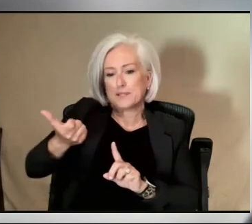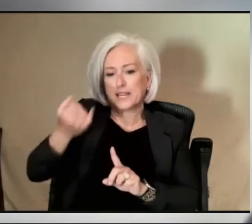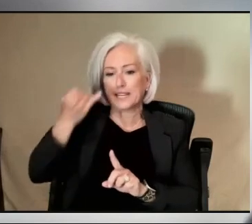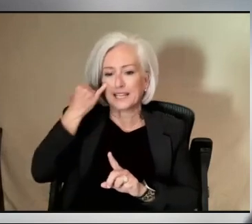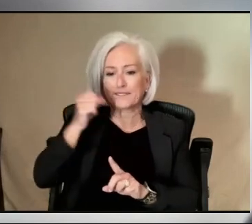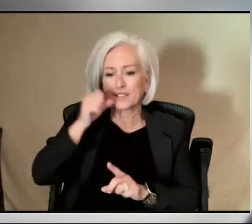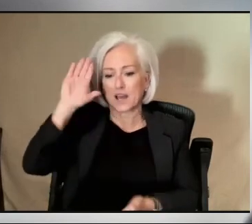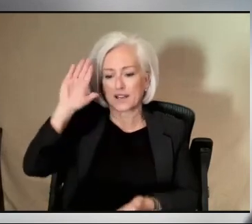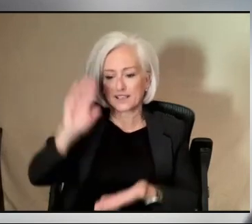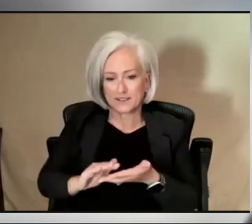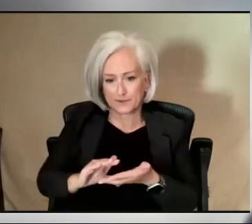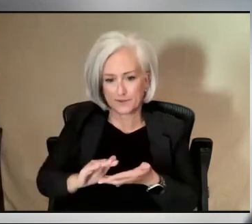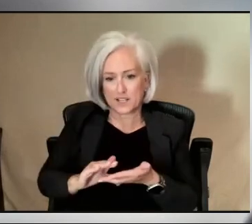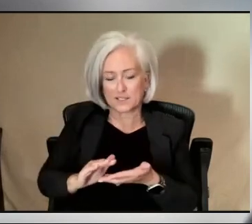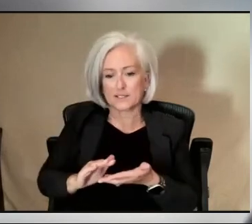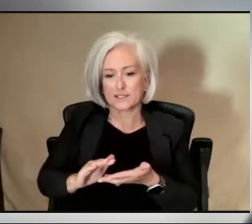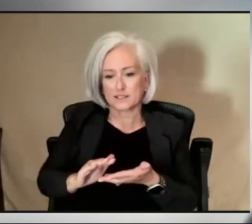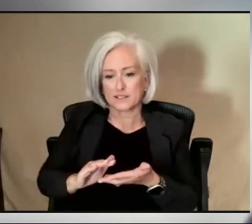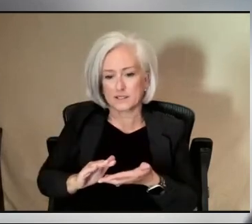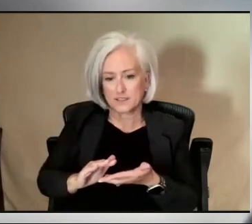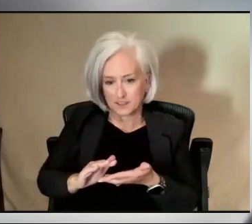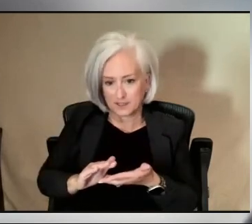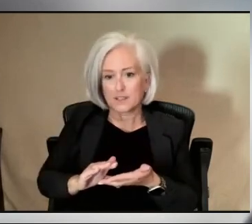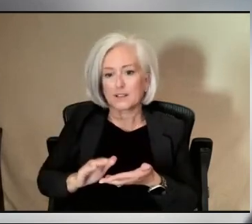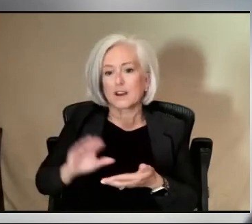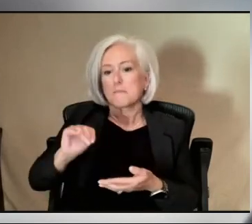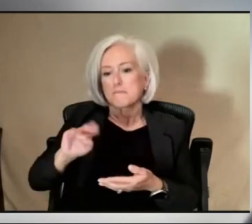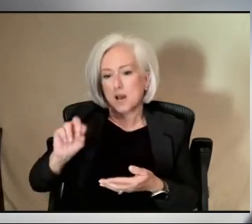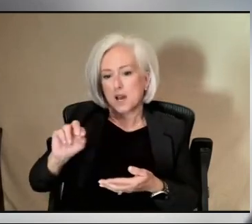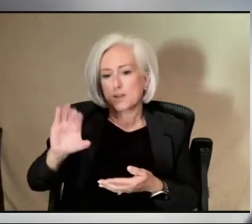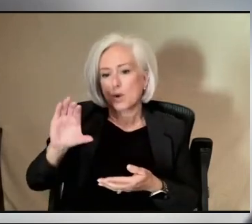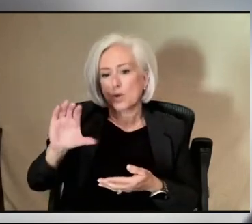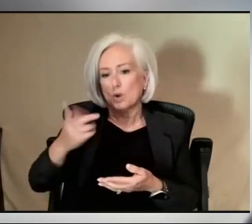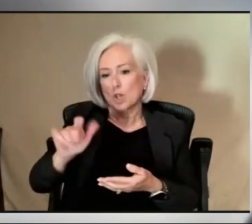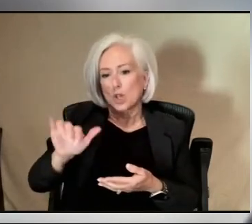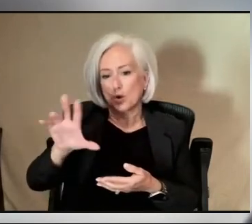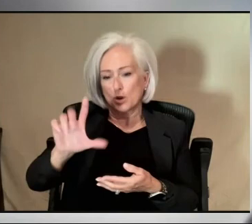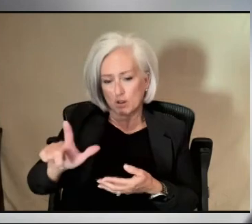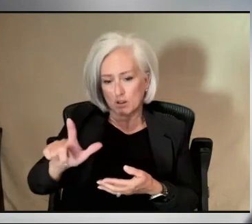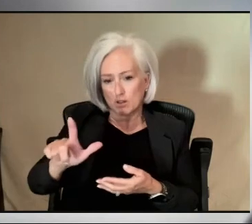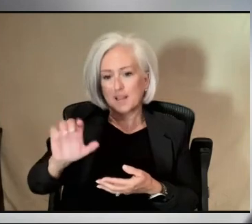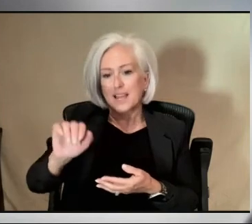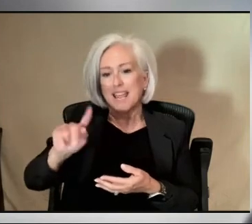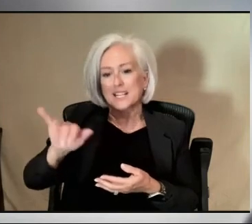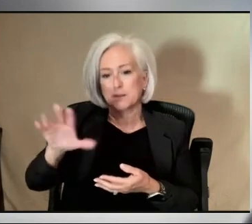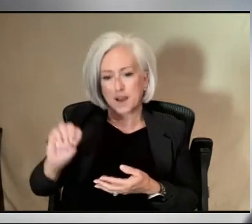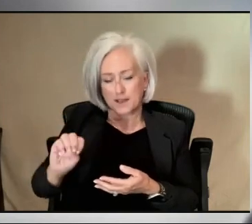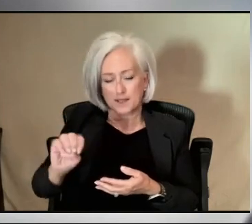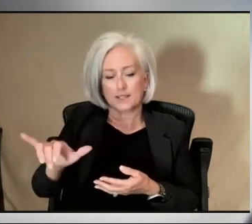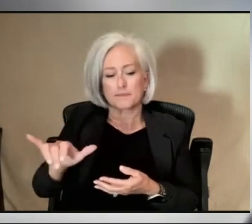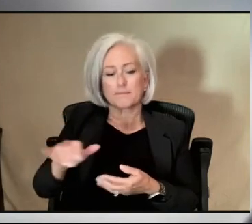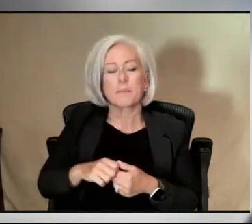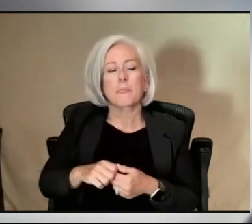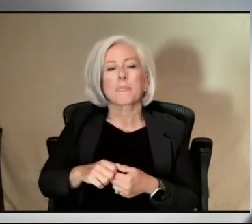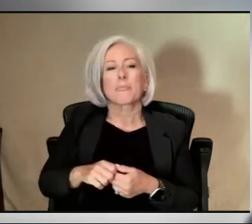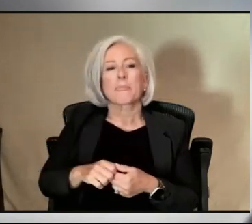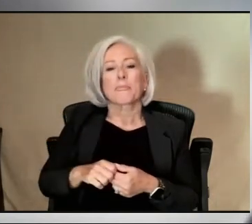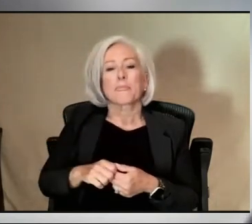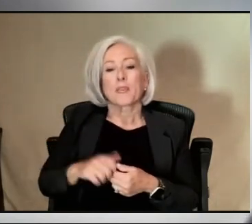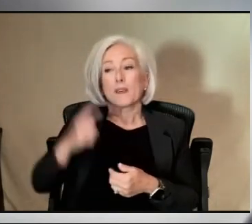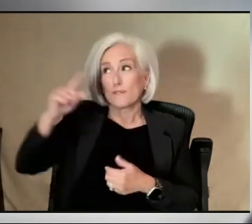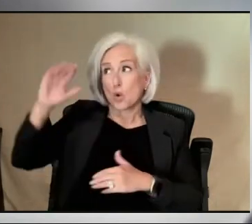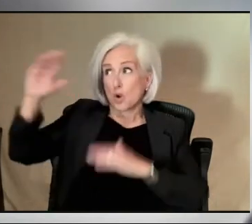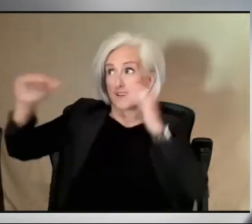the effect of our monoclonal antibodies. Evusheld fits into that category for adults. We're now having to